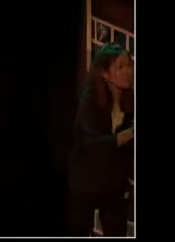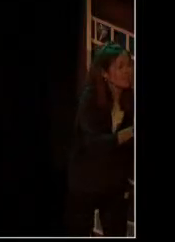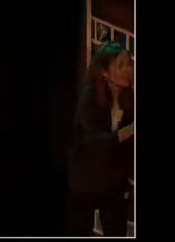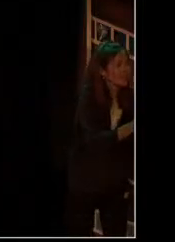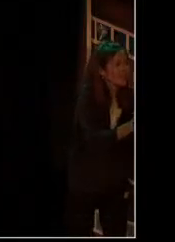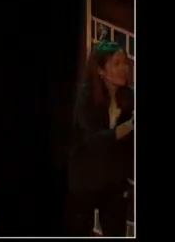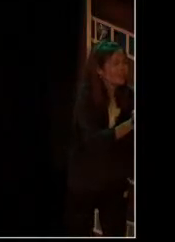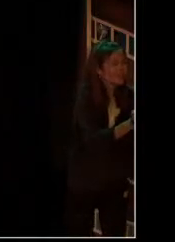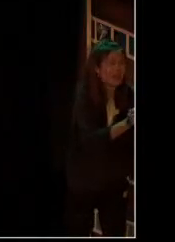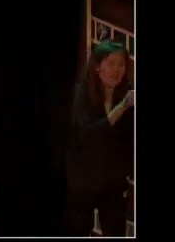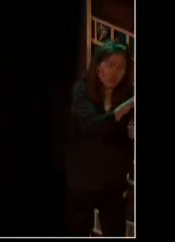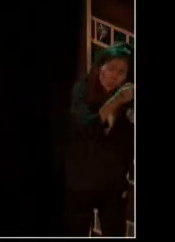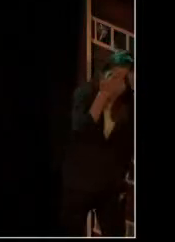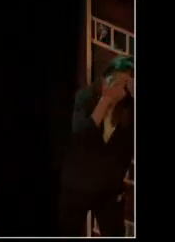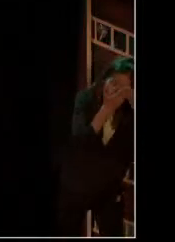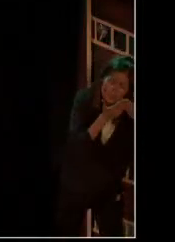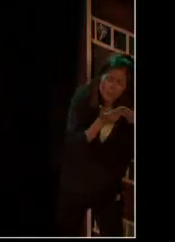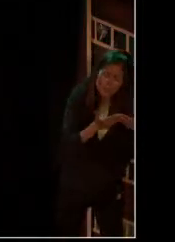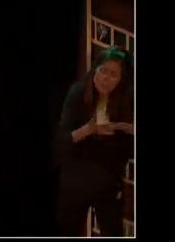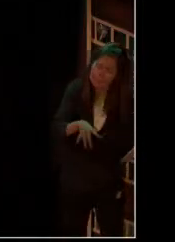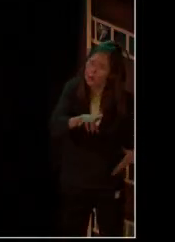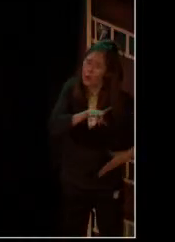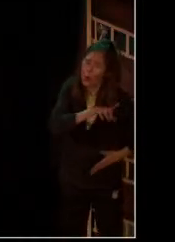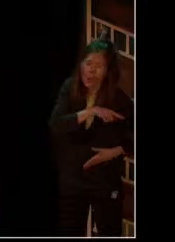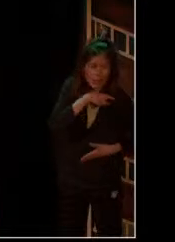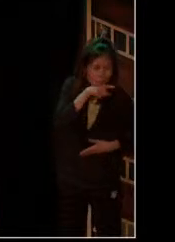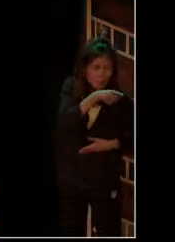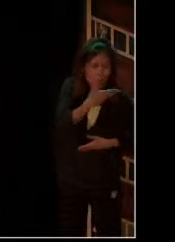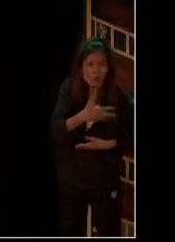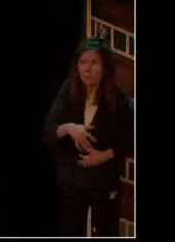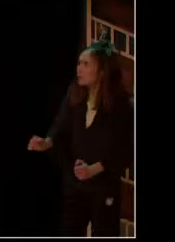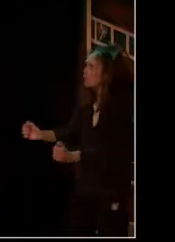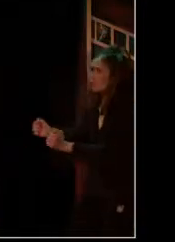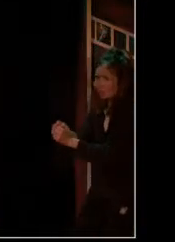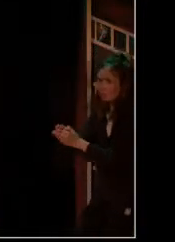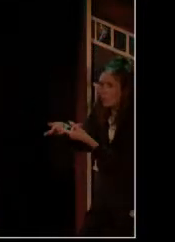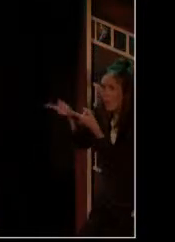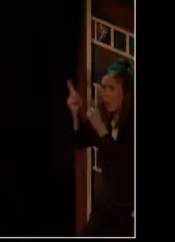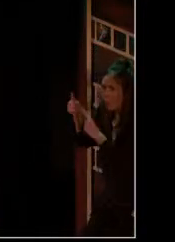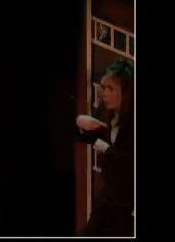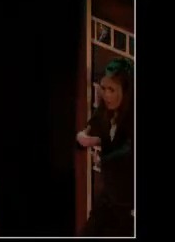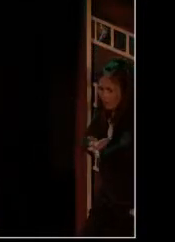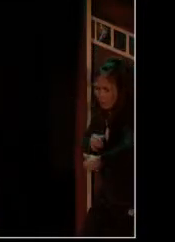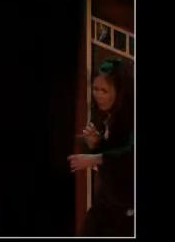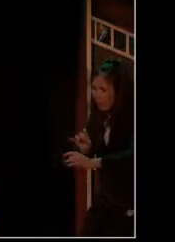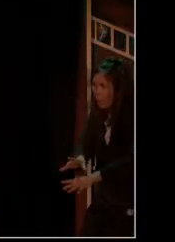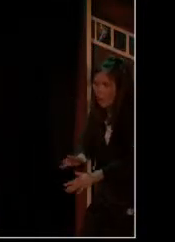And then with shrieks, she melted into air.